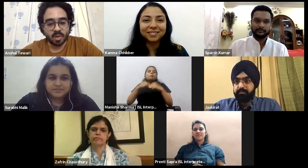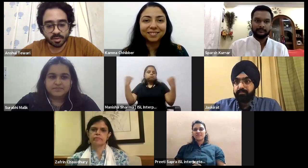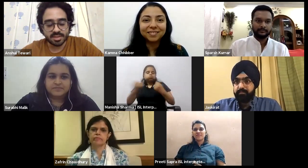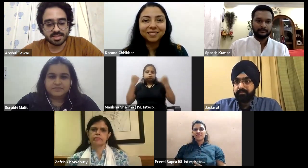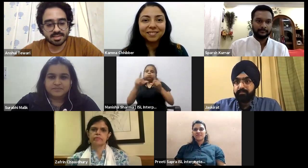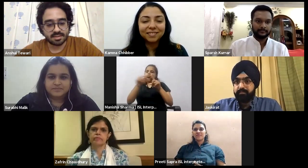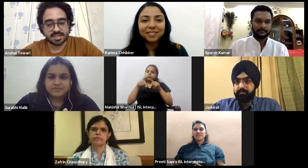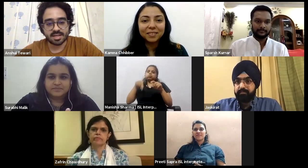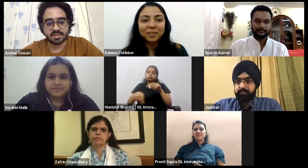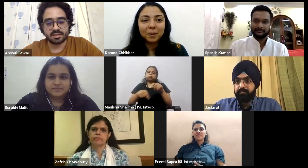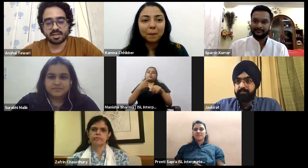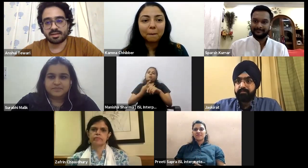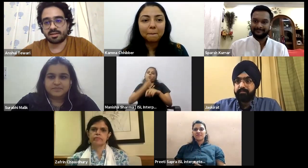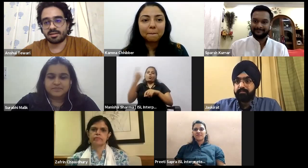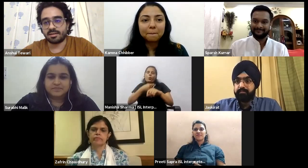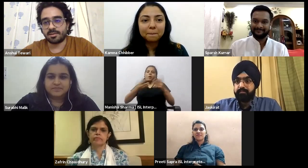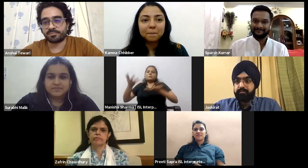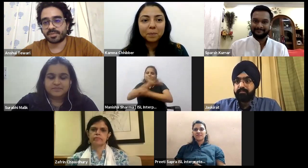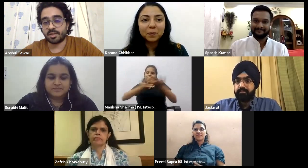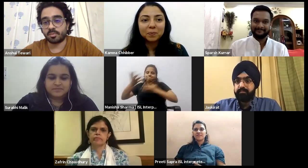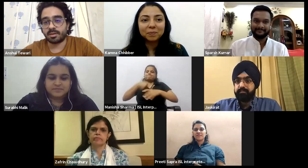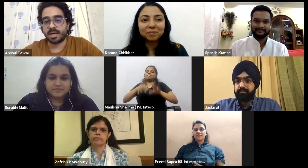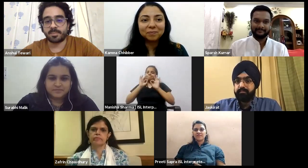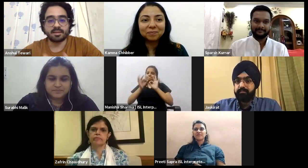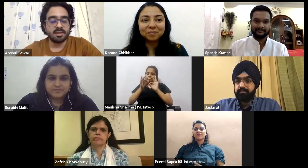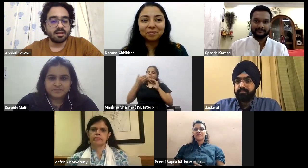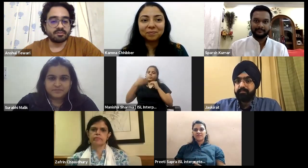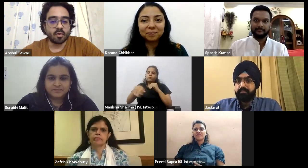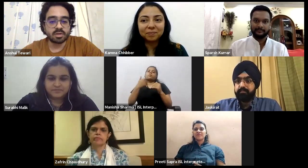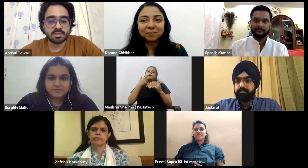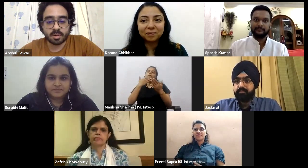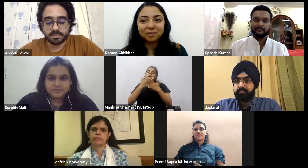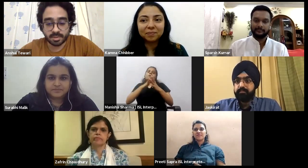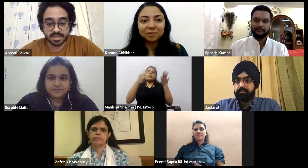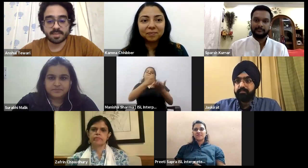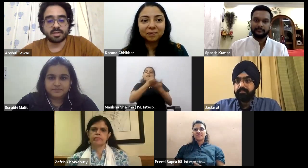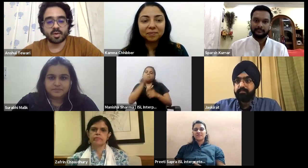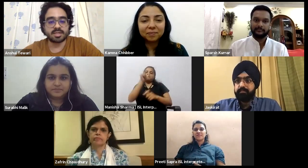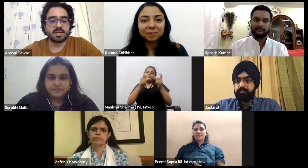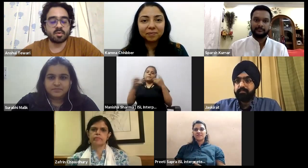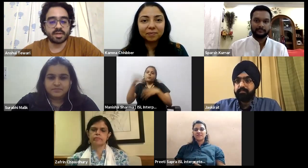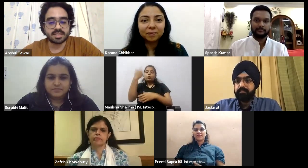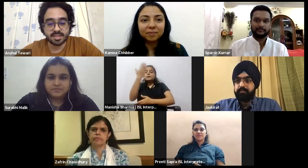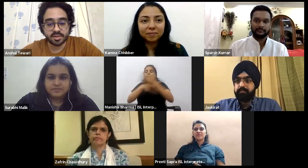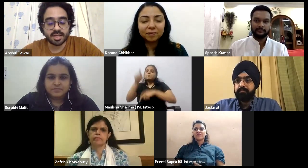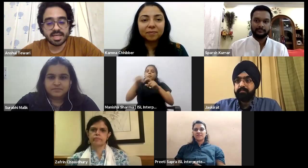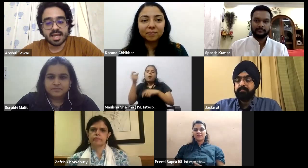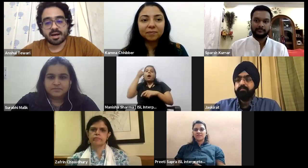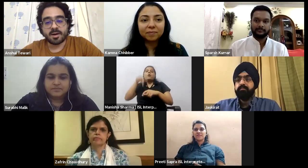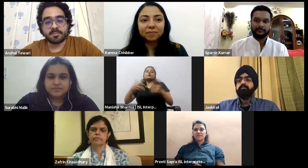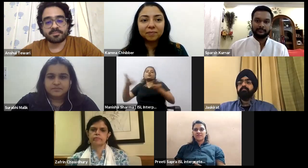done throughout this discussion in helping folks who are disabled to understand what we're discussing